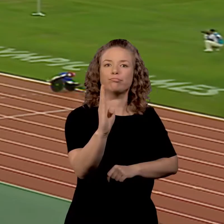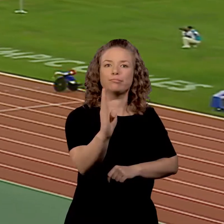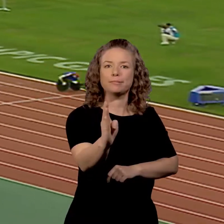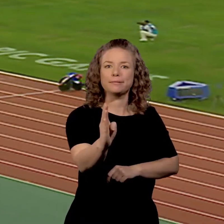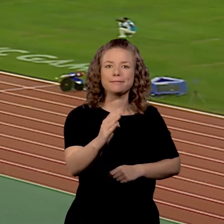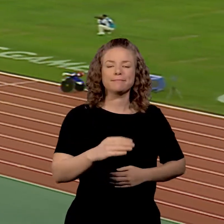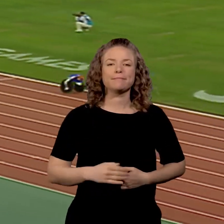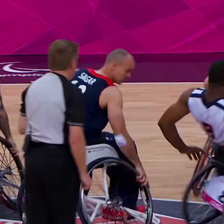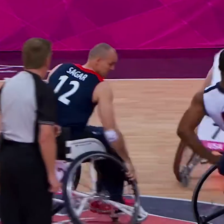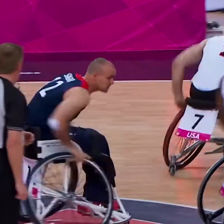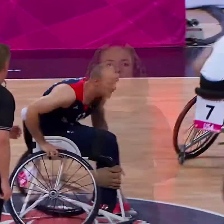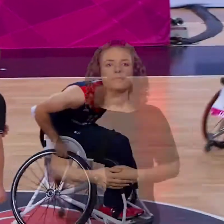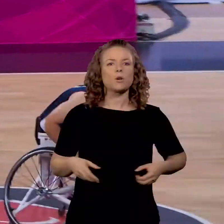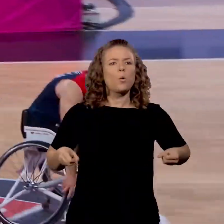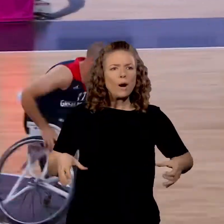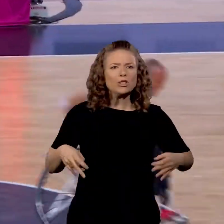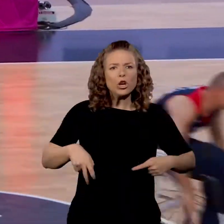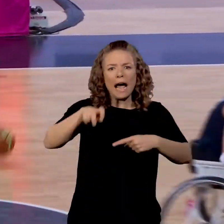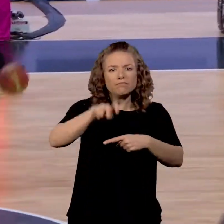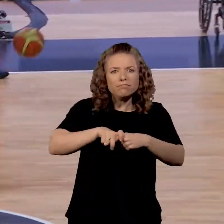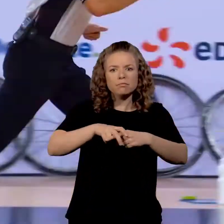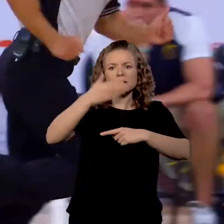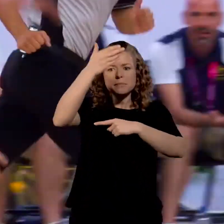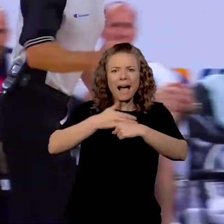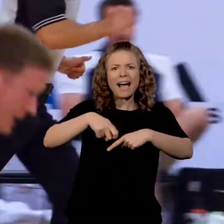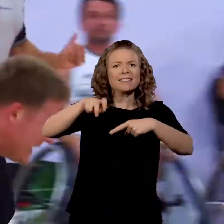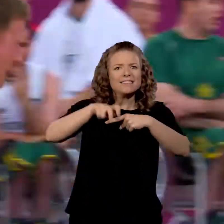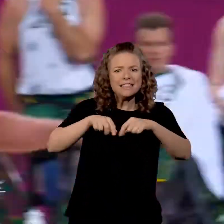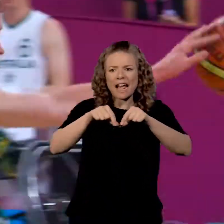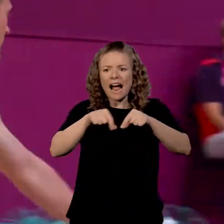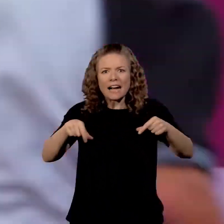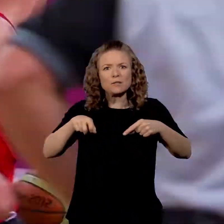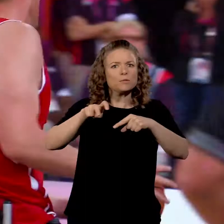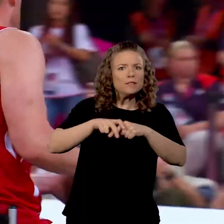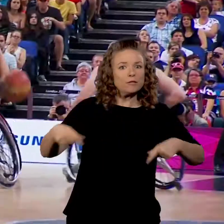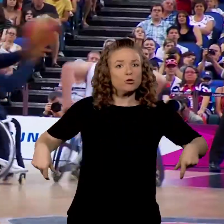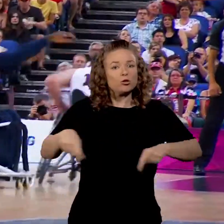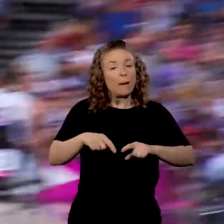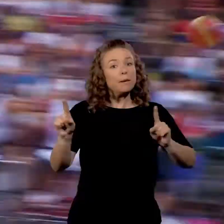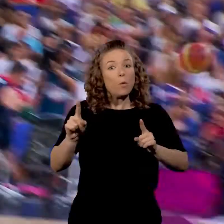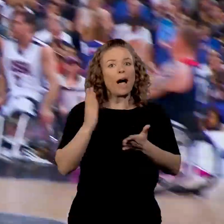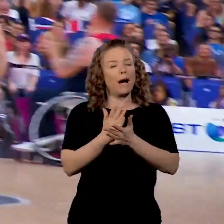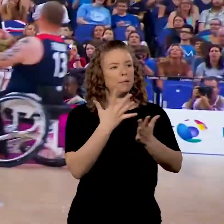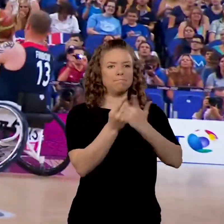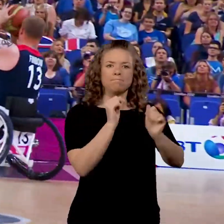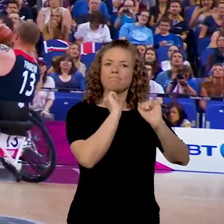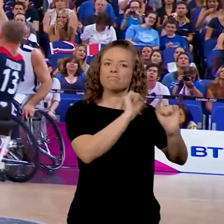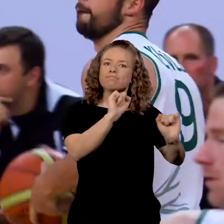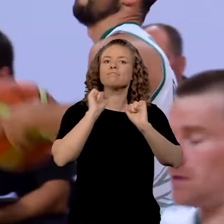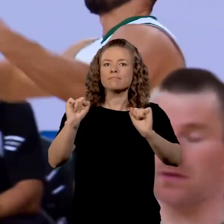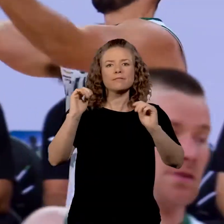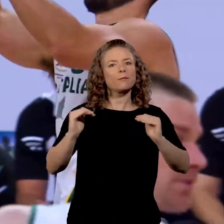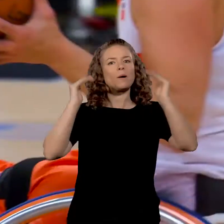straight line again. Back and seat height, axle and seating position, and strapping are bespoke for elite athletes to